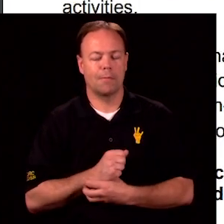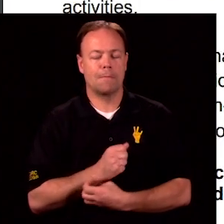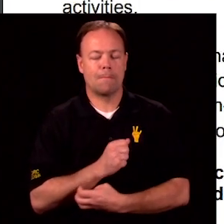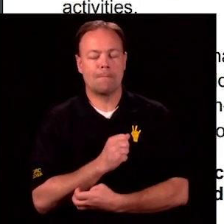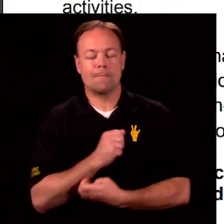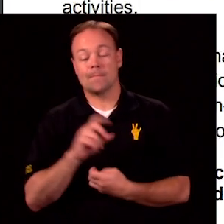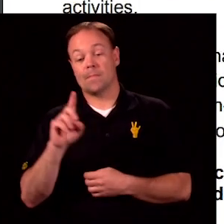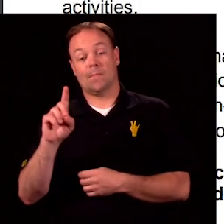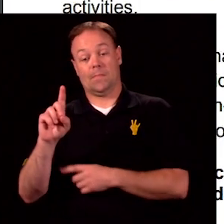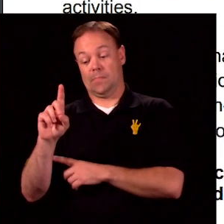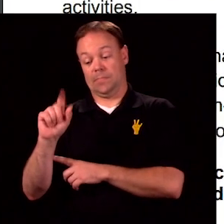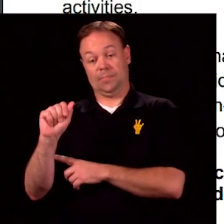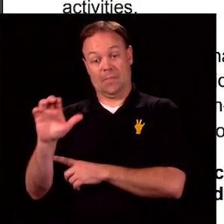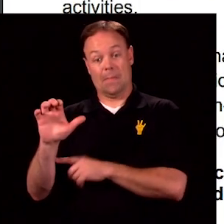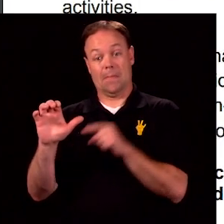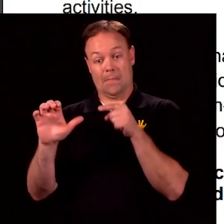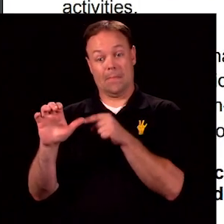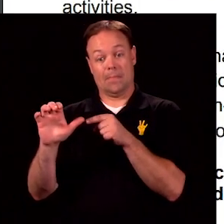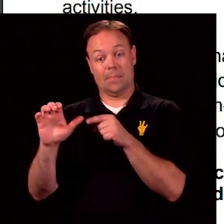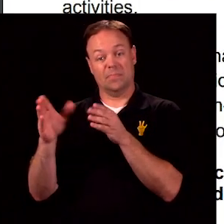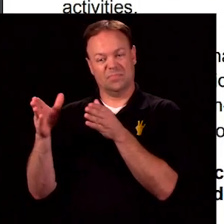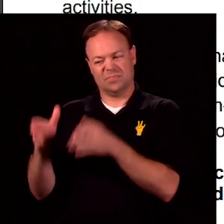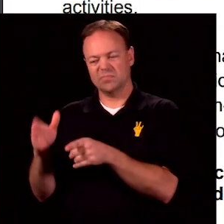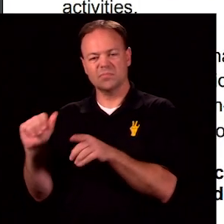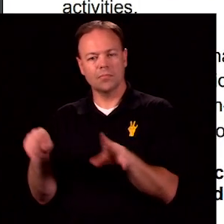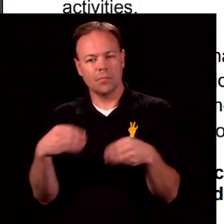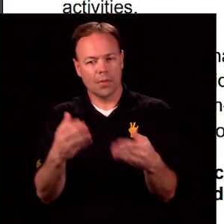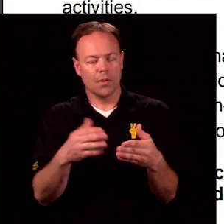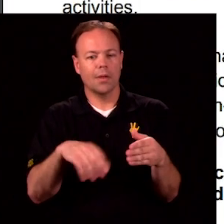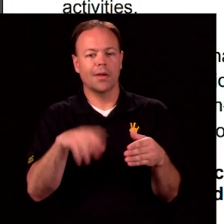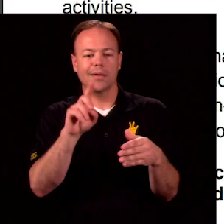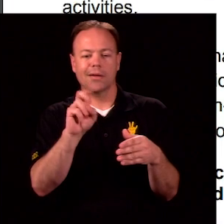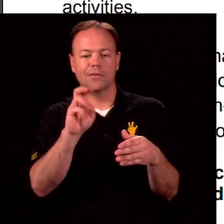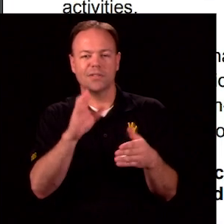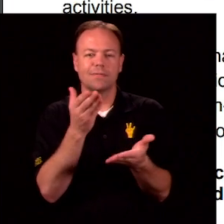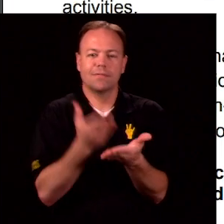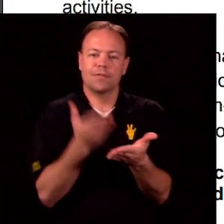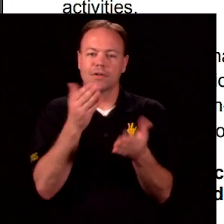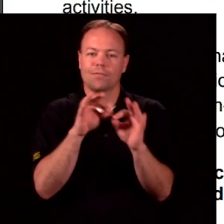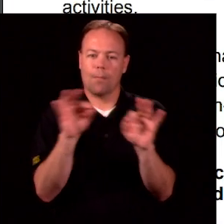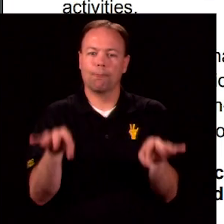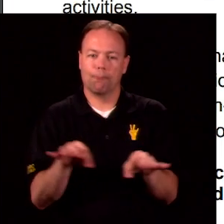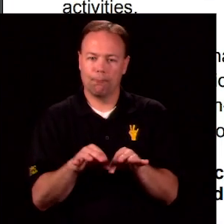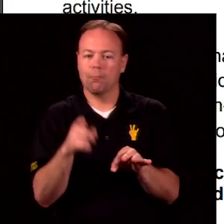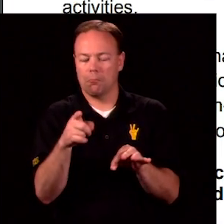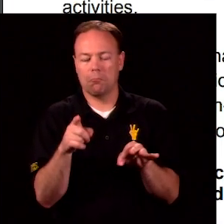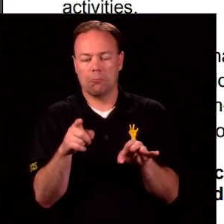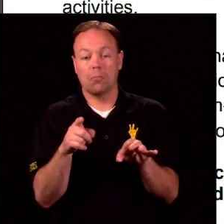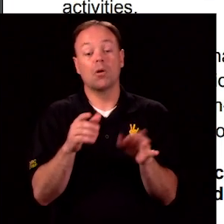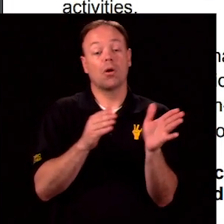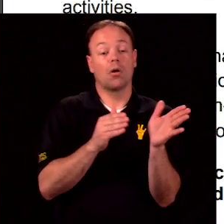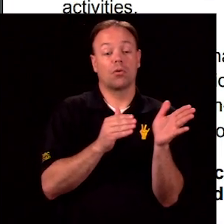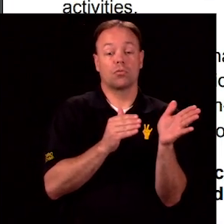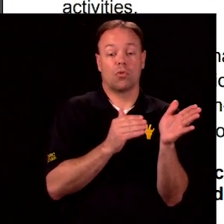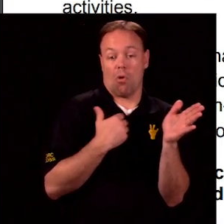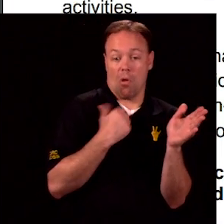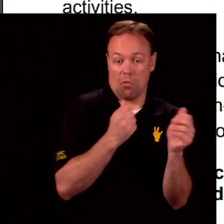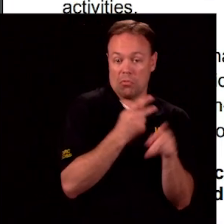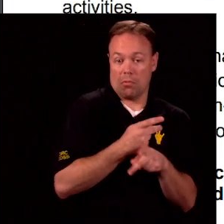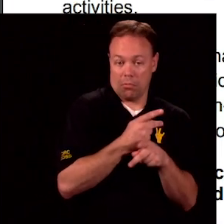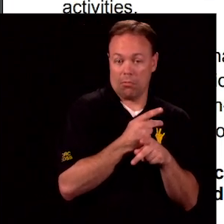The Disability Access Consultant can also provide a DRC verification form to be completed by a healthcare